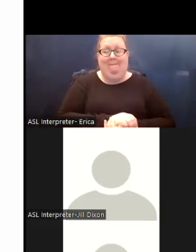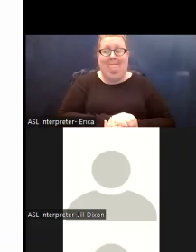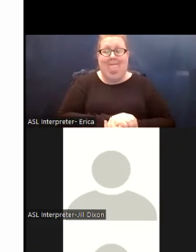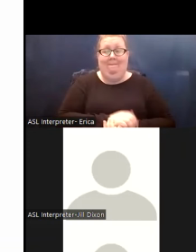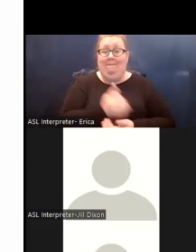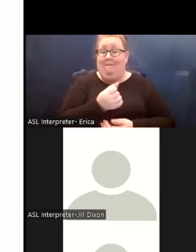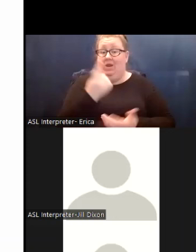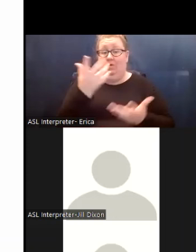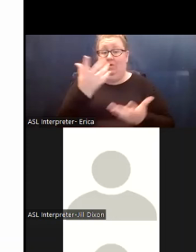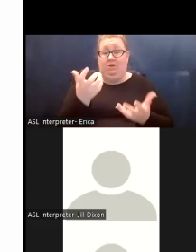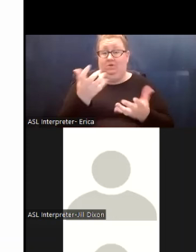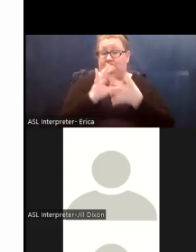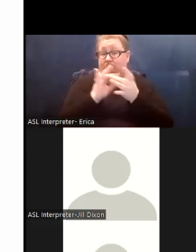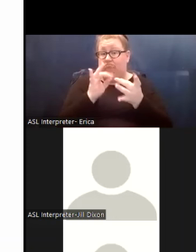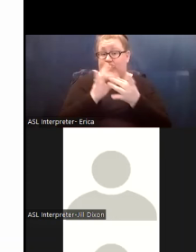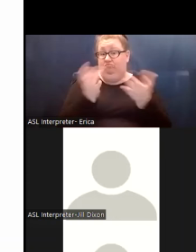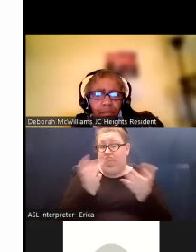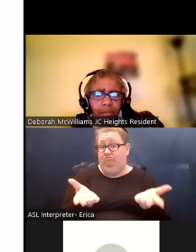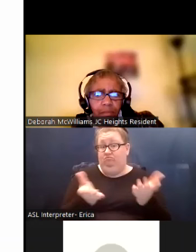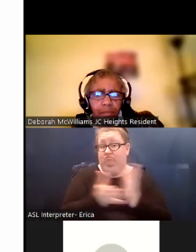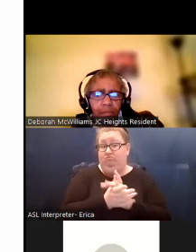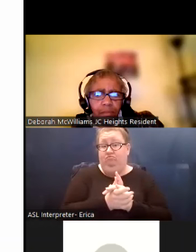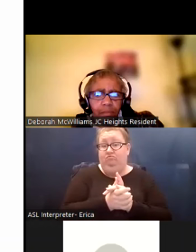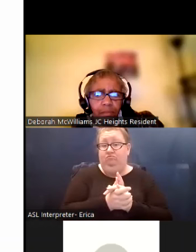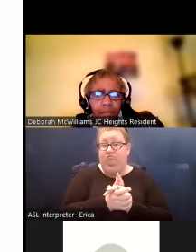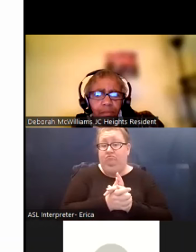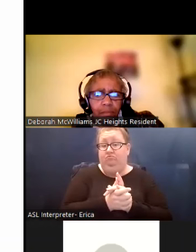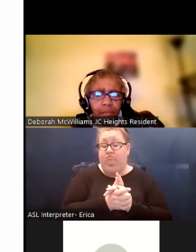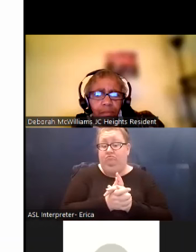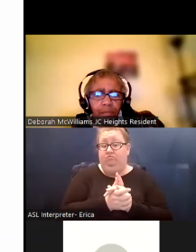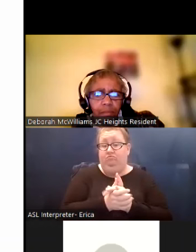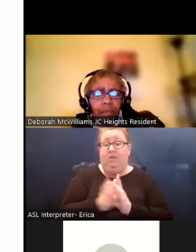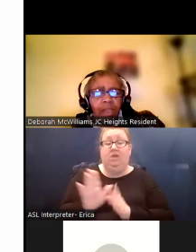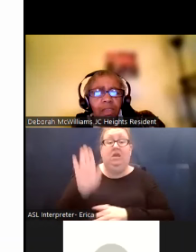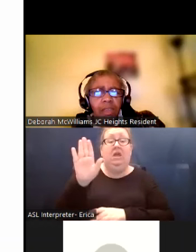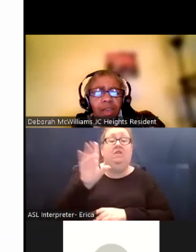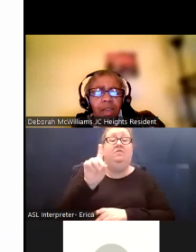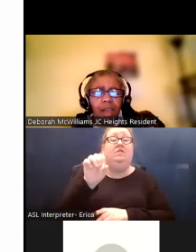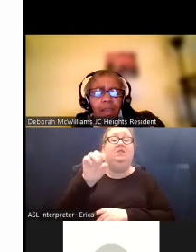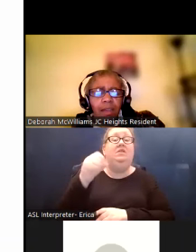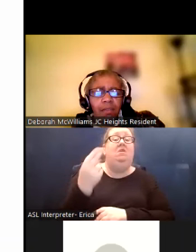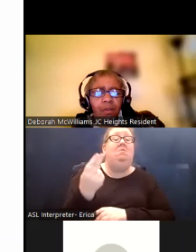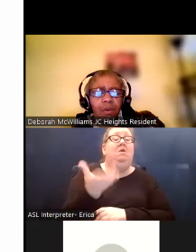Anyone want to jump in? Oh, I see a hand from Deborah.